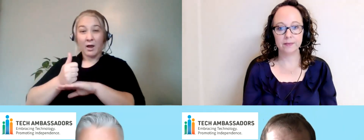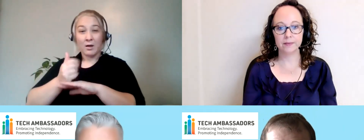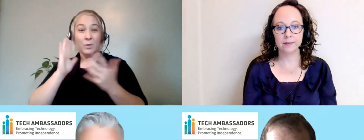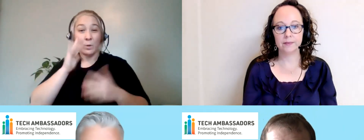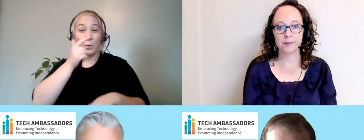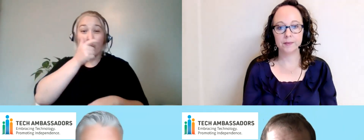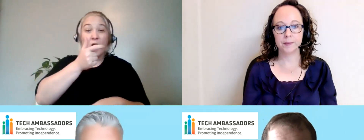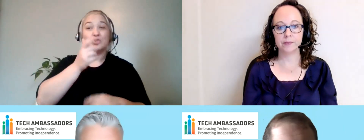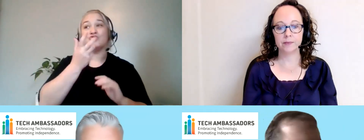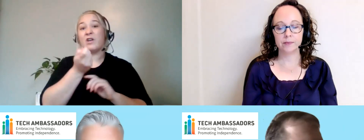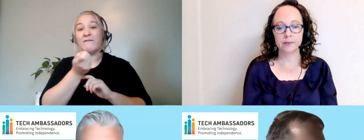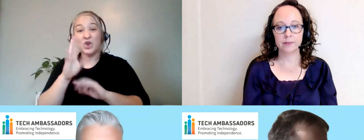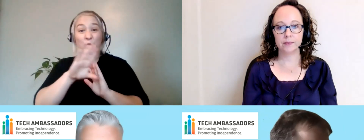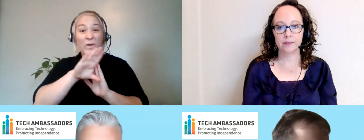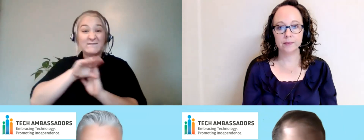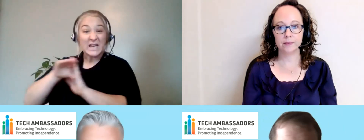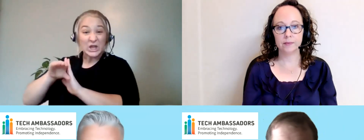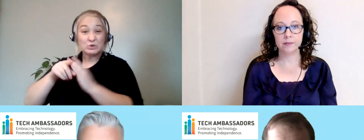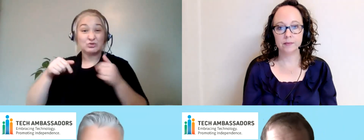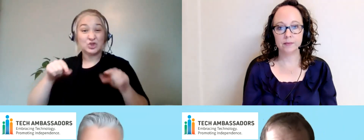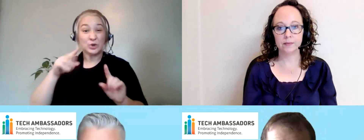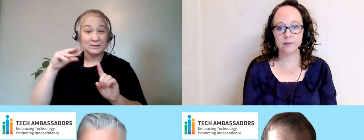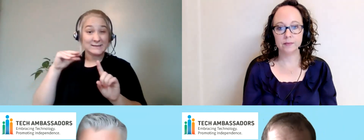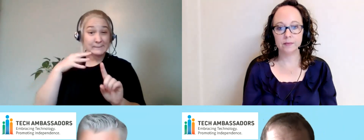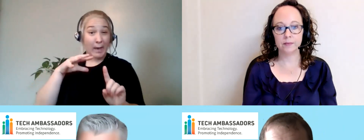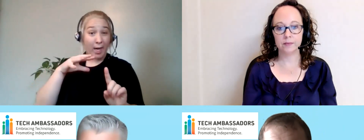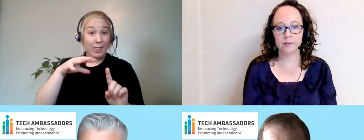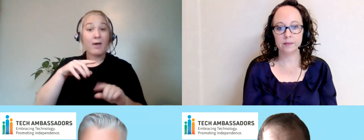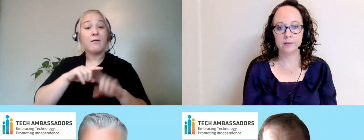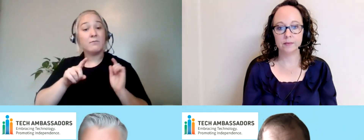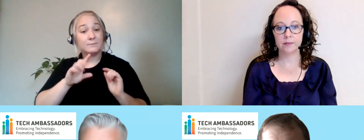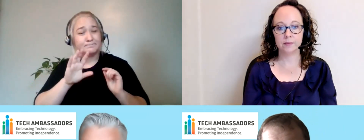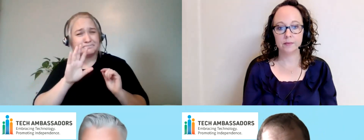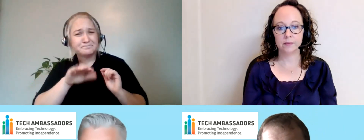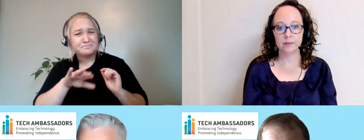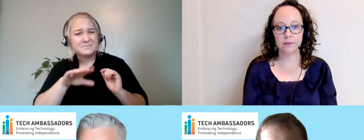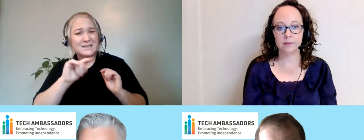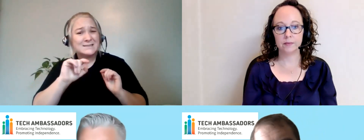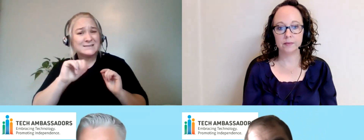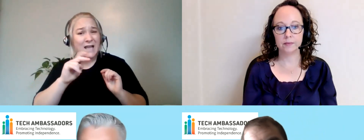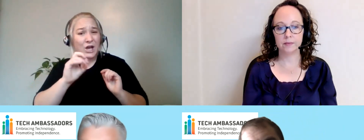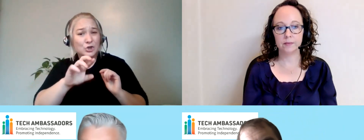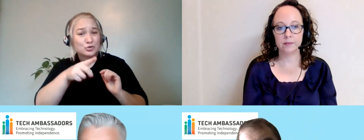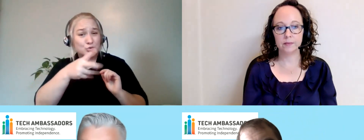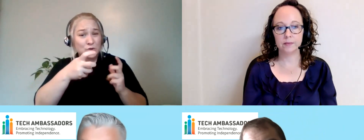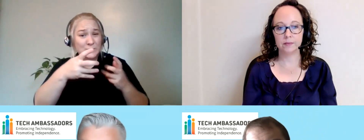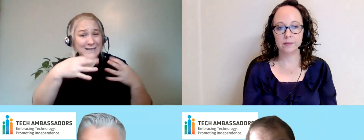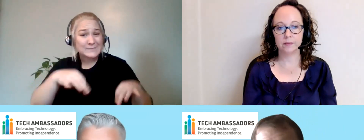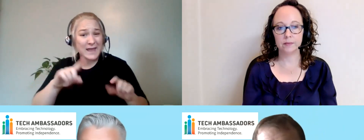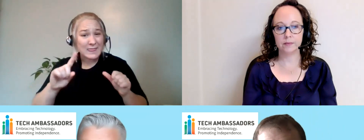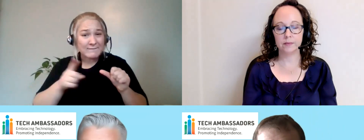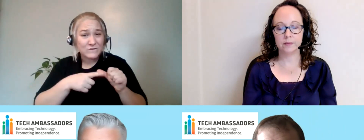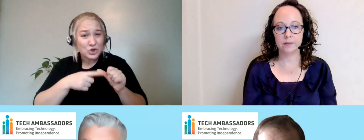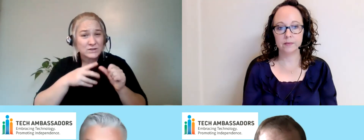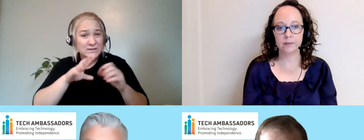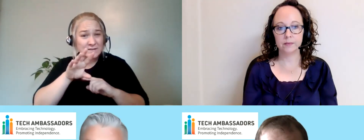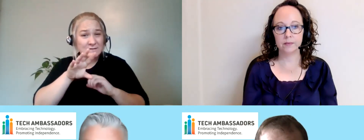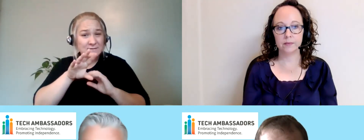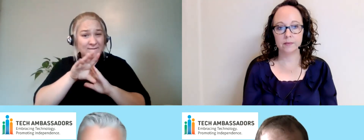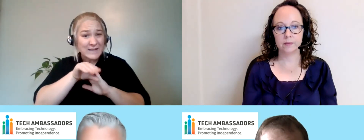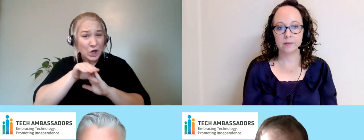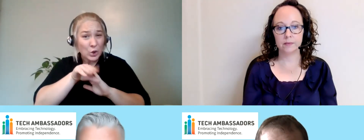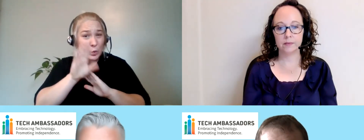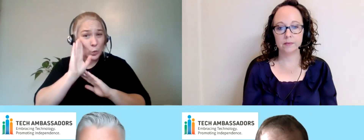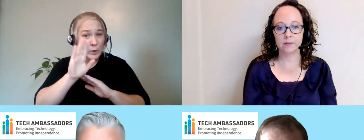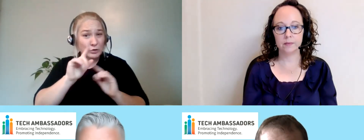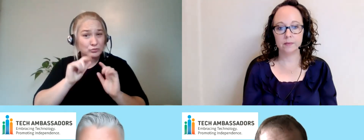spotlight. But Tanner, do you want to just sort of set the stage for the first video that we're going to see? This is a technology